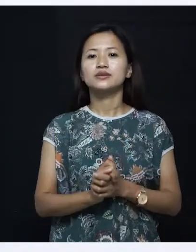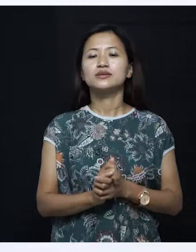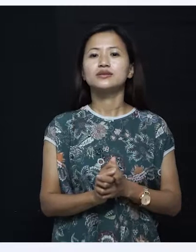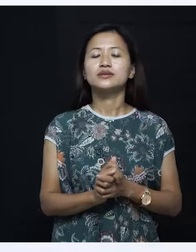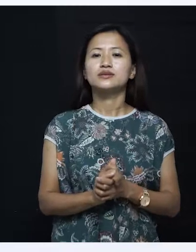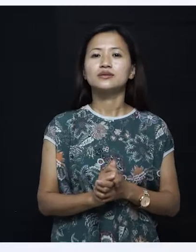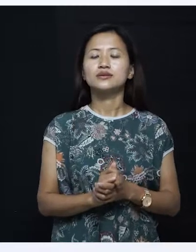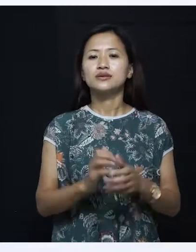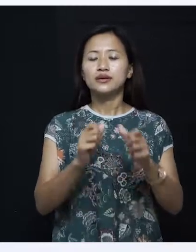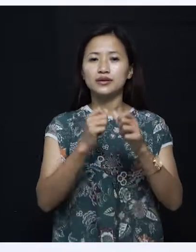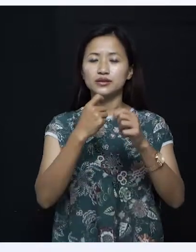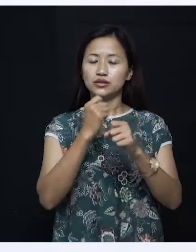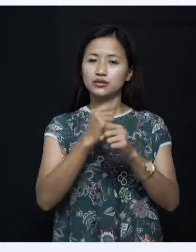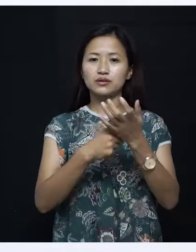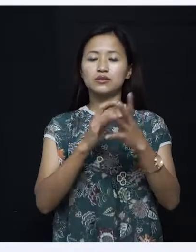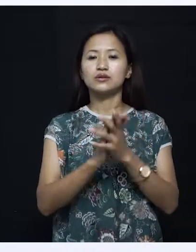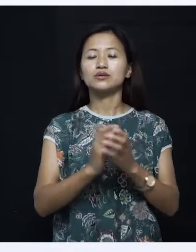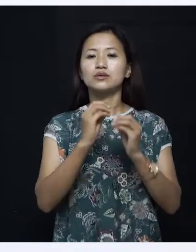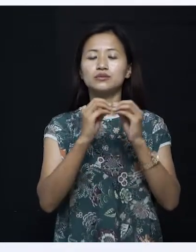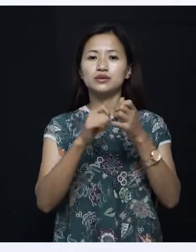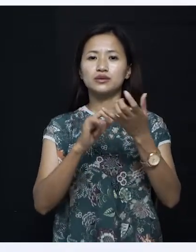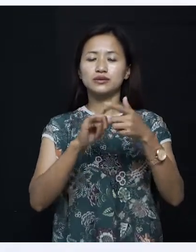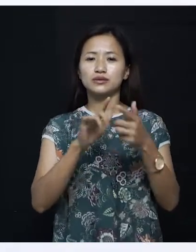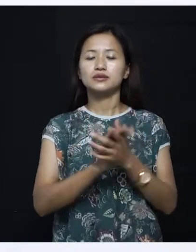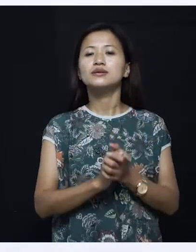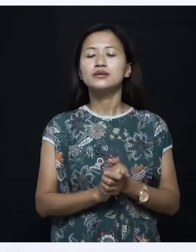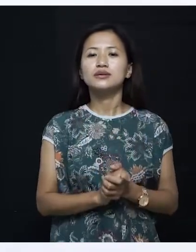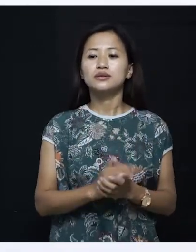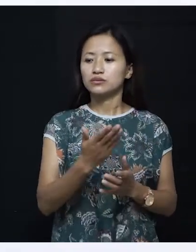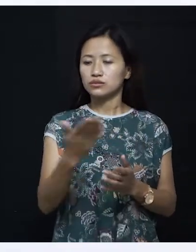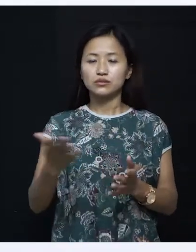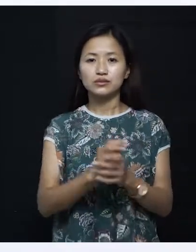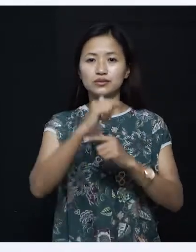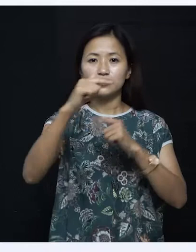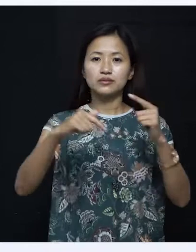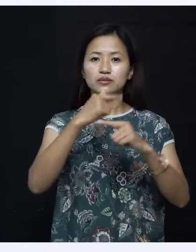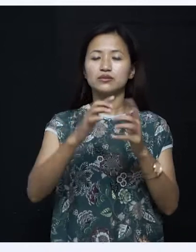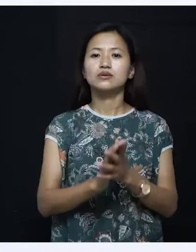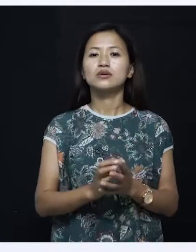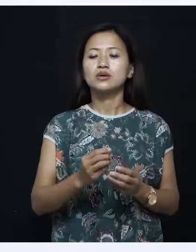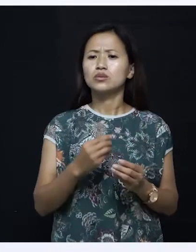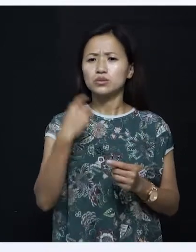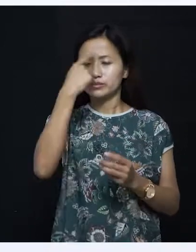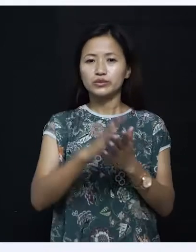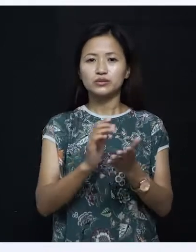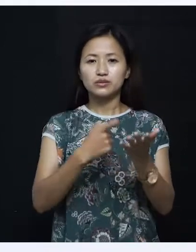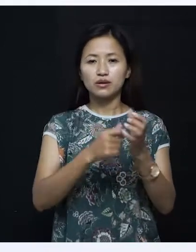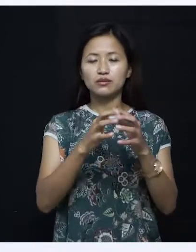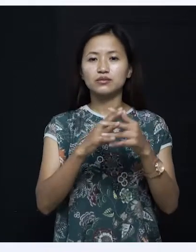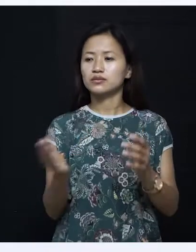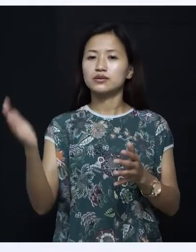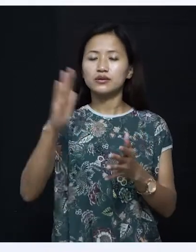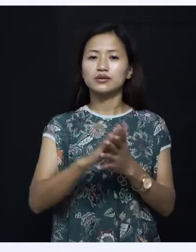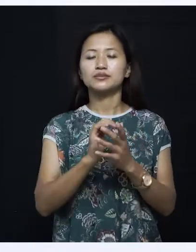this agro-based. First we are going to start with those industries, okay, whose raw materials comes